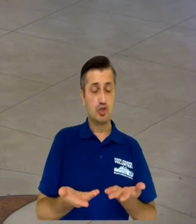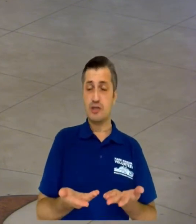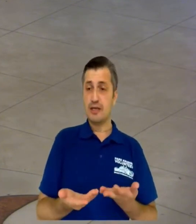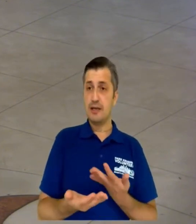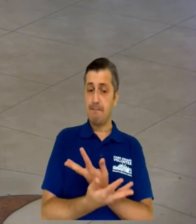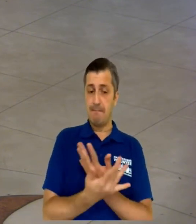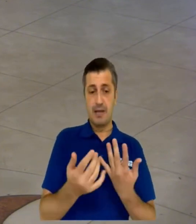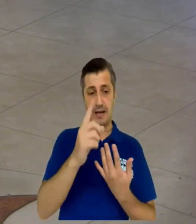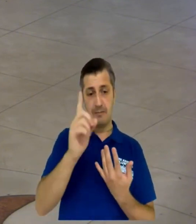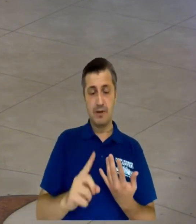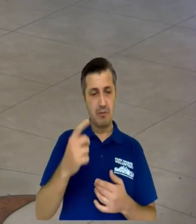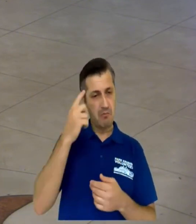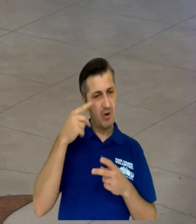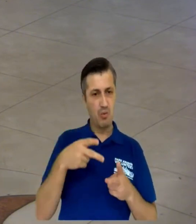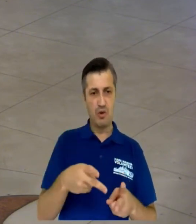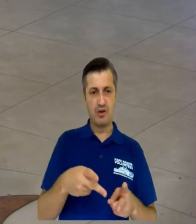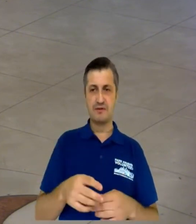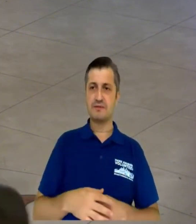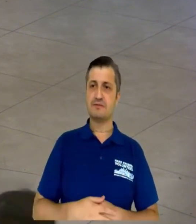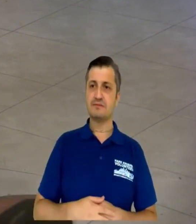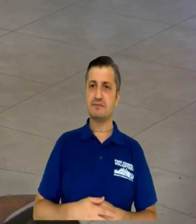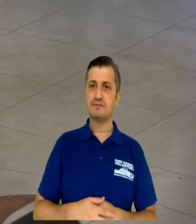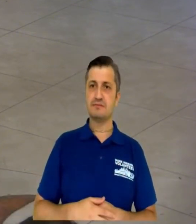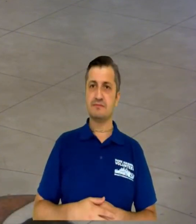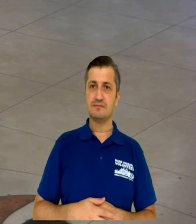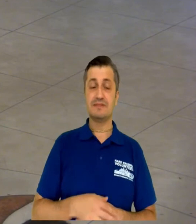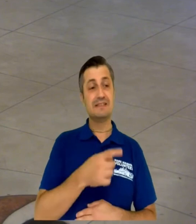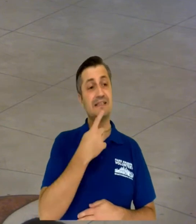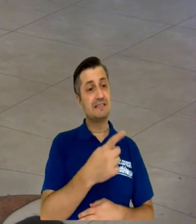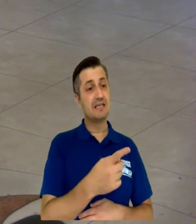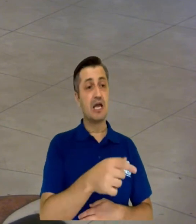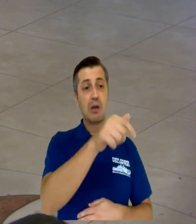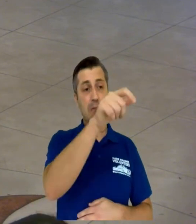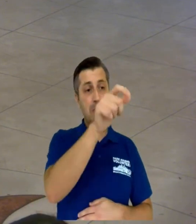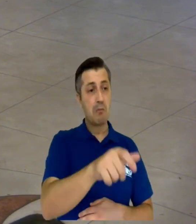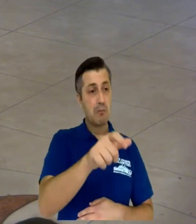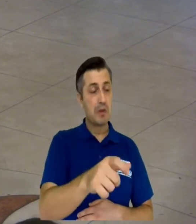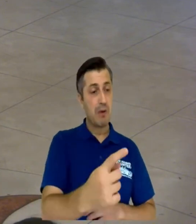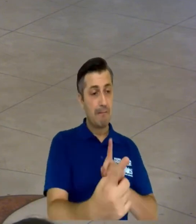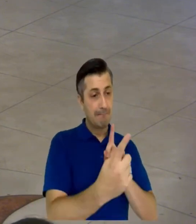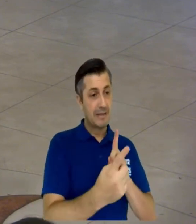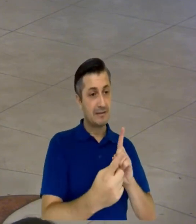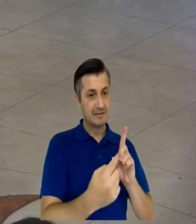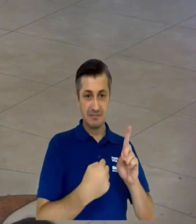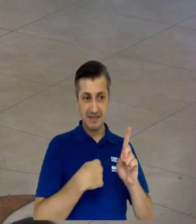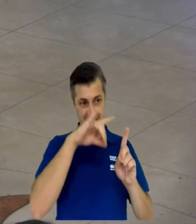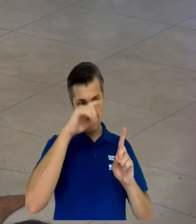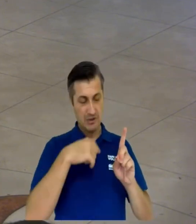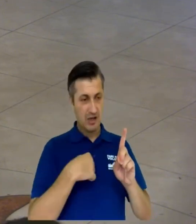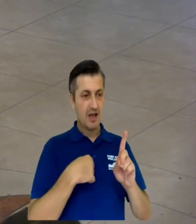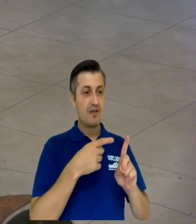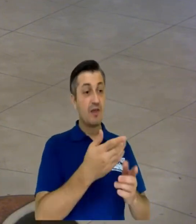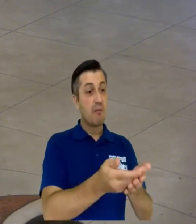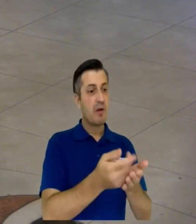And people will come and beg from me, and I will give them some charity. So this is what people are thinking. Can't you see how